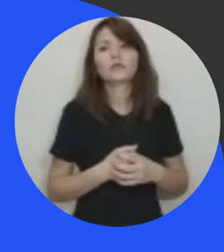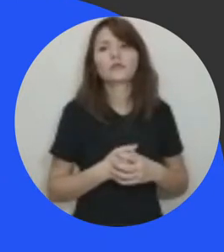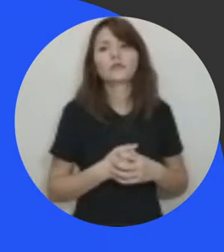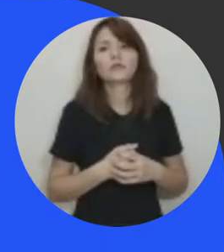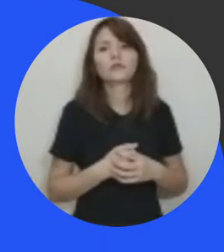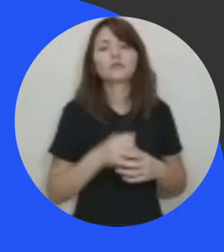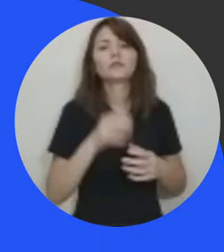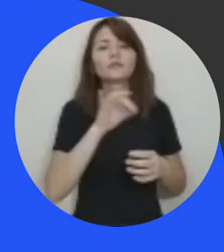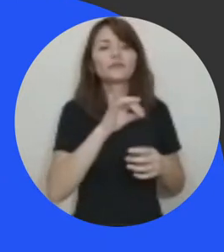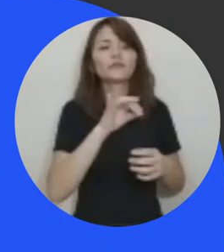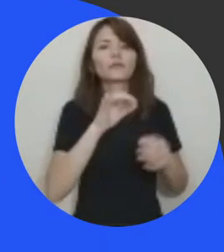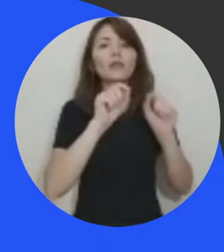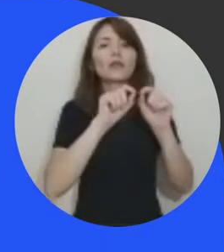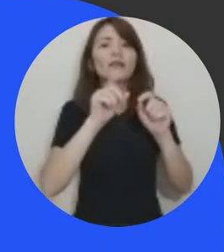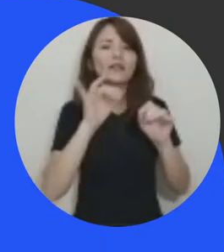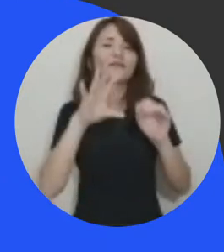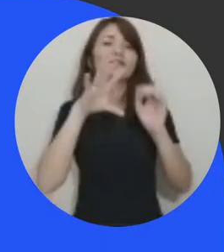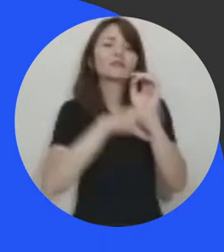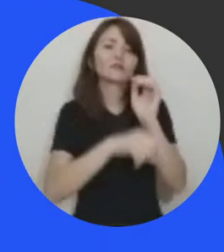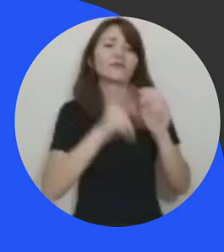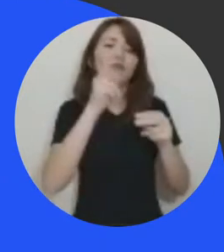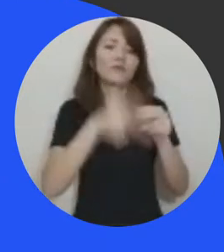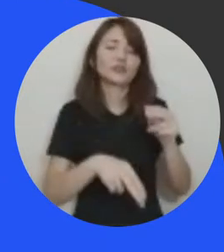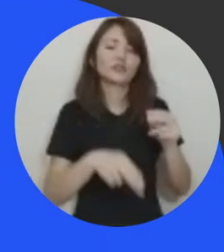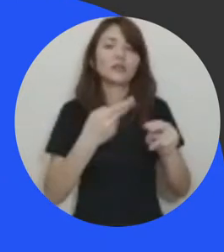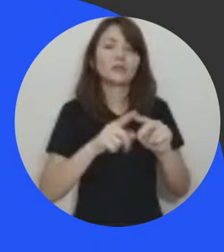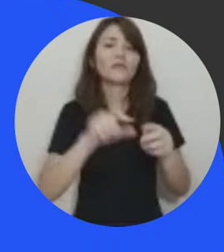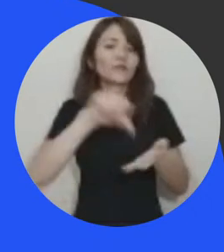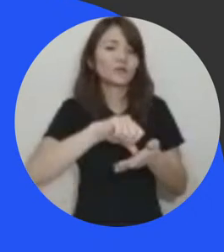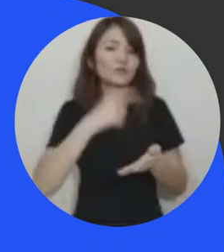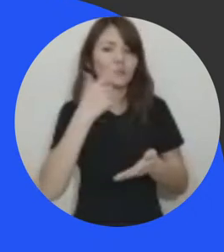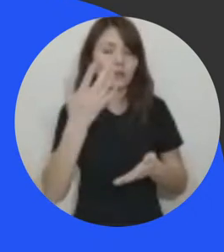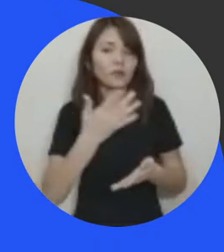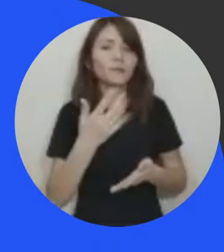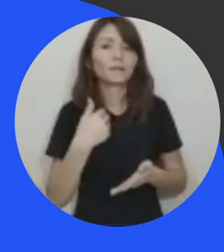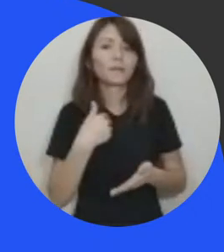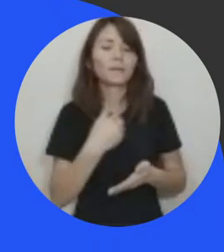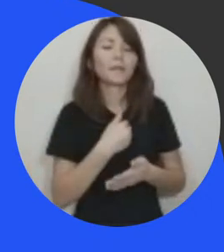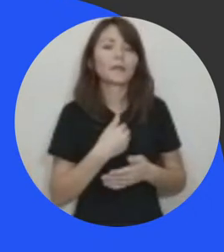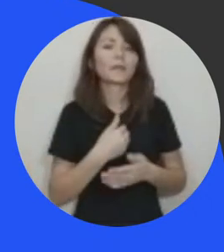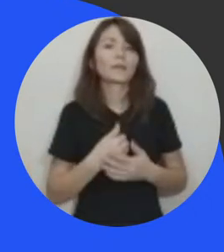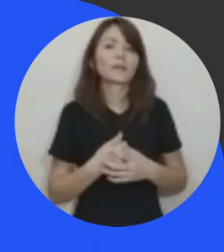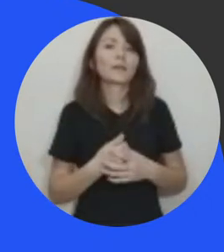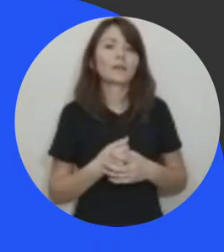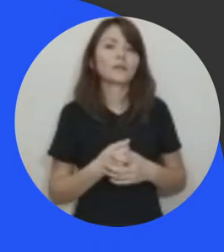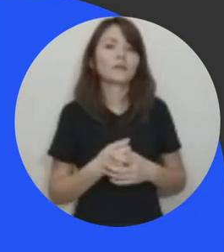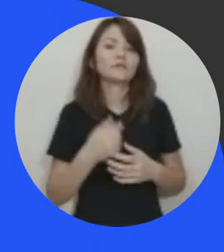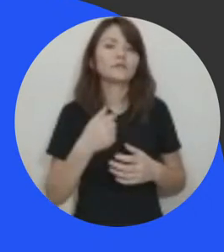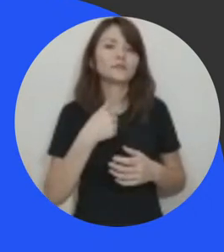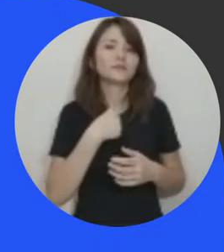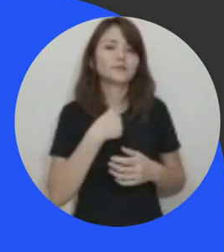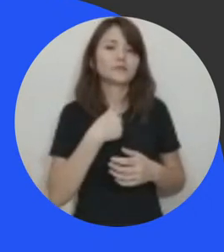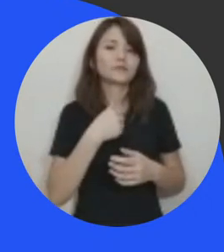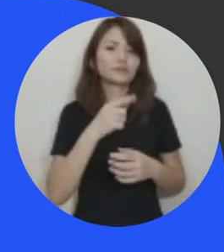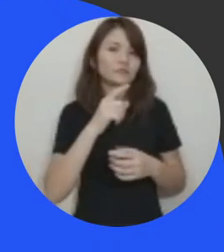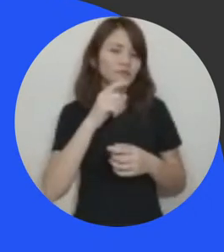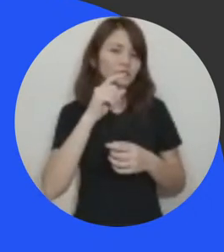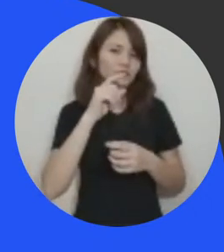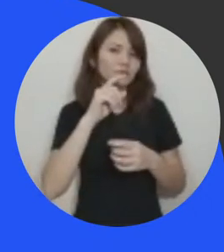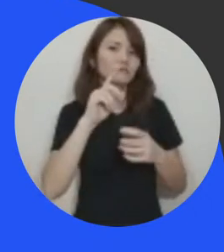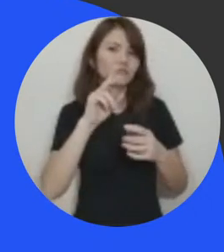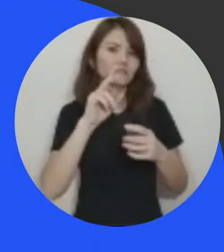conclusion, we've built a substantial service in the last few months to examine and